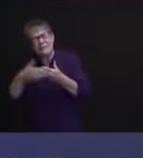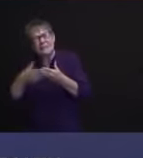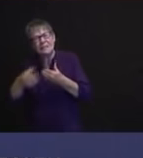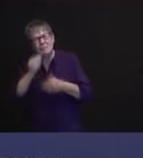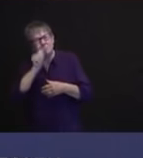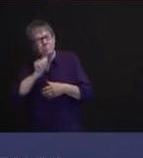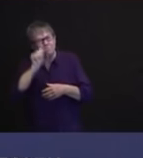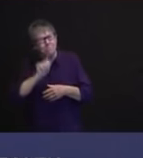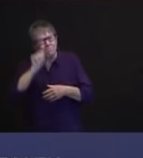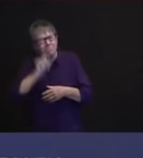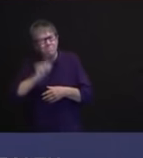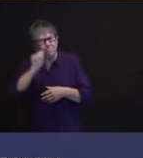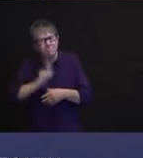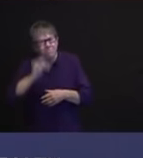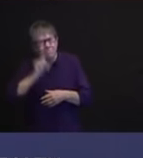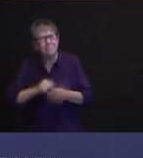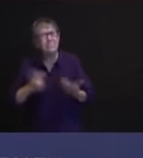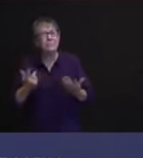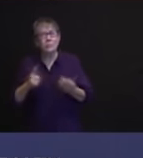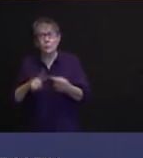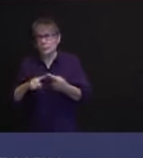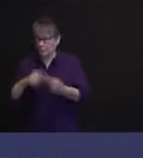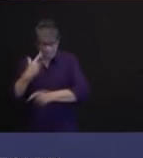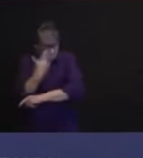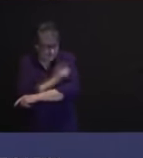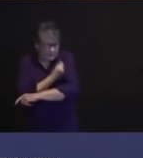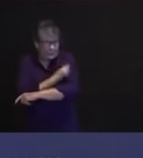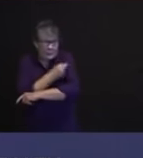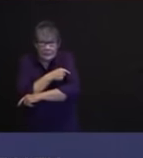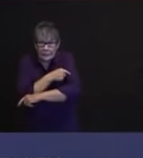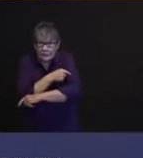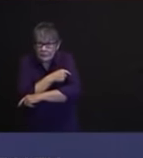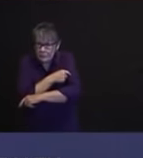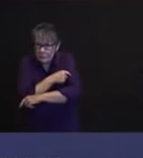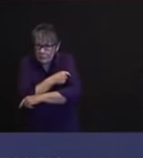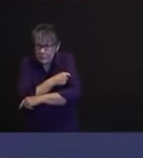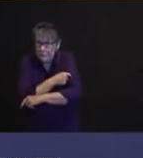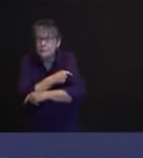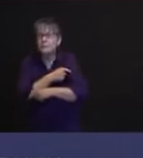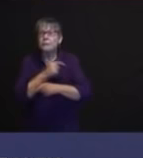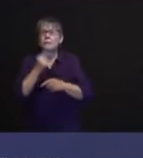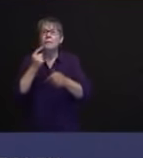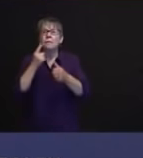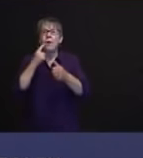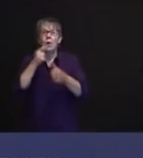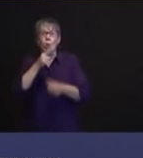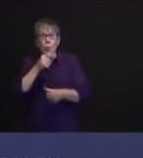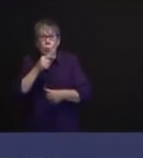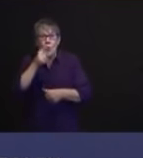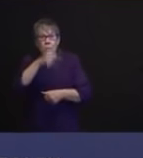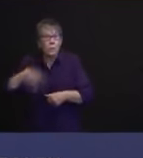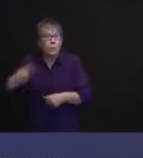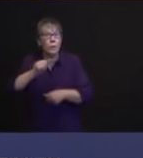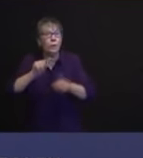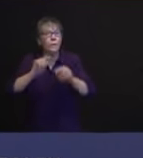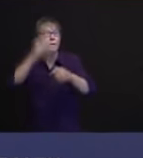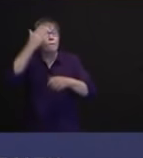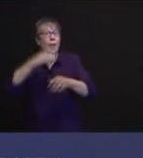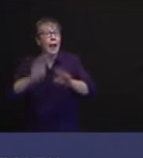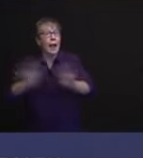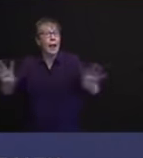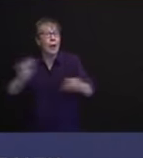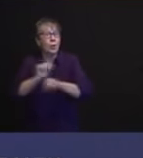vulnerable communities. But that's the beginning of what we expect will be a wave that gets